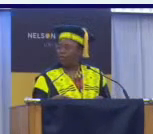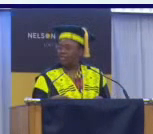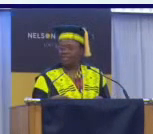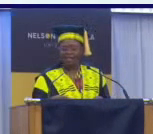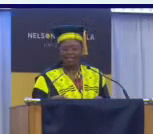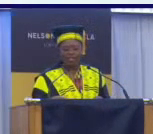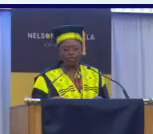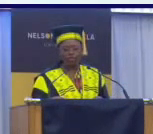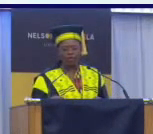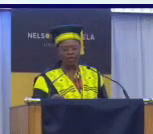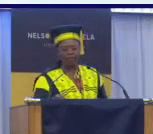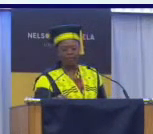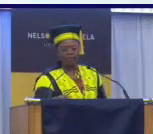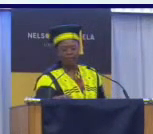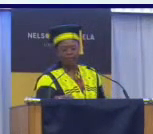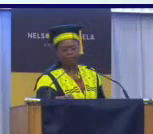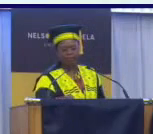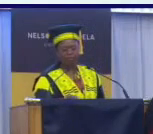Hozi Sasitole.